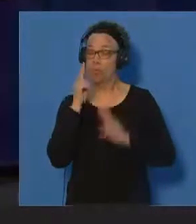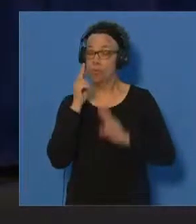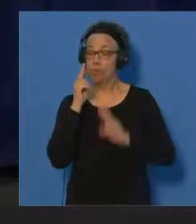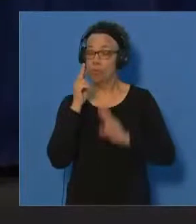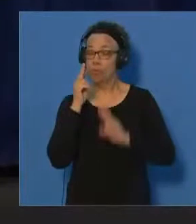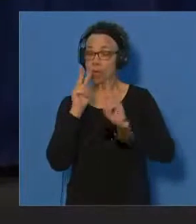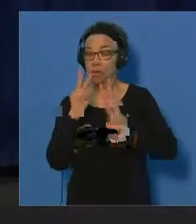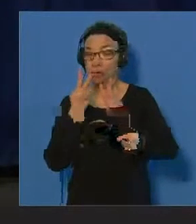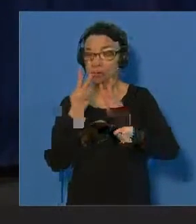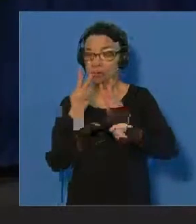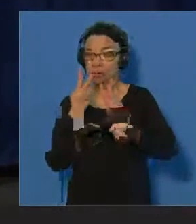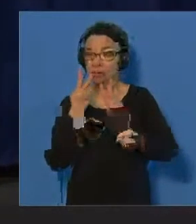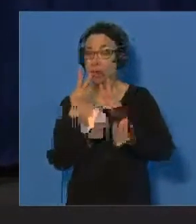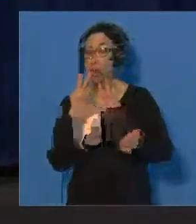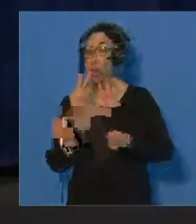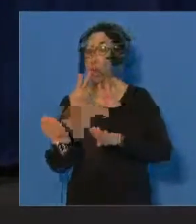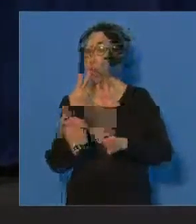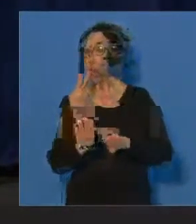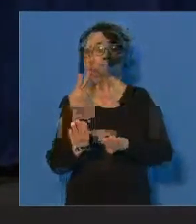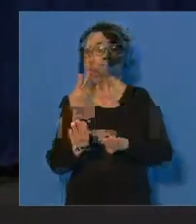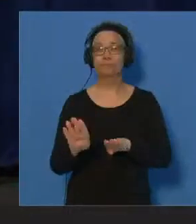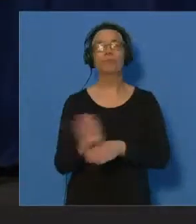all without breaking shelter.